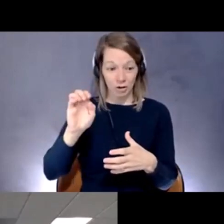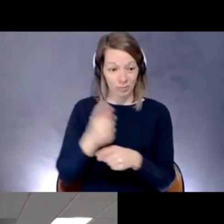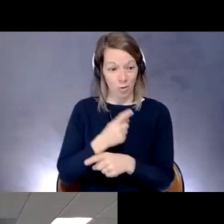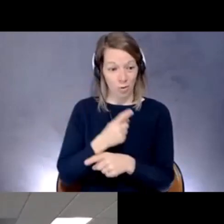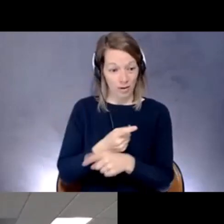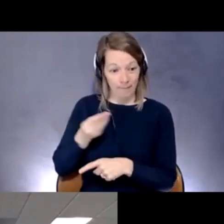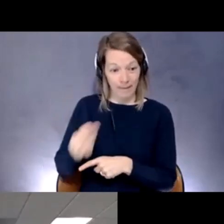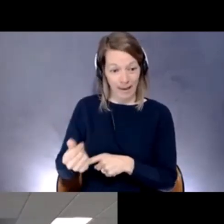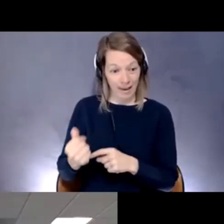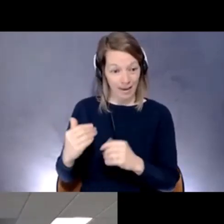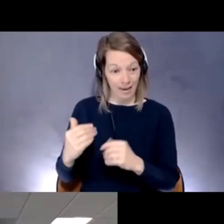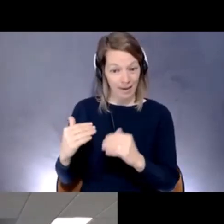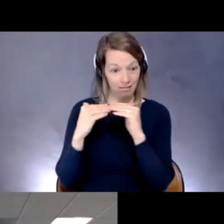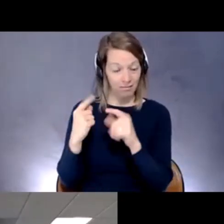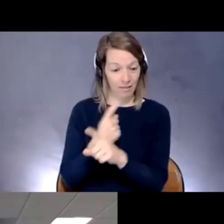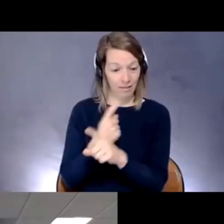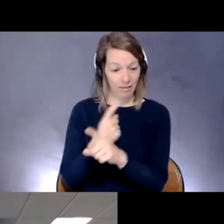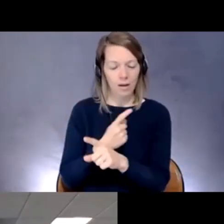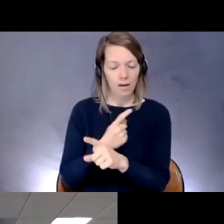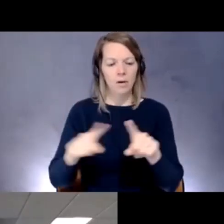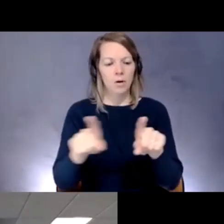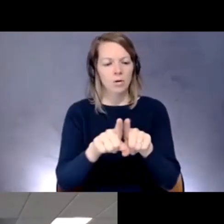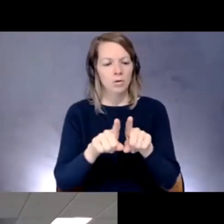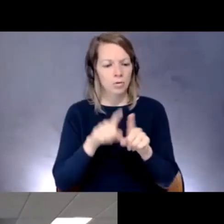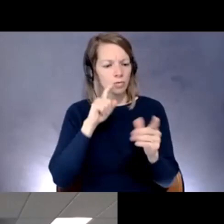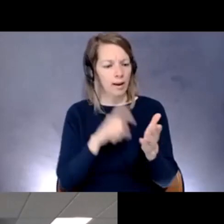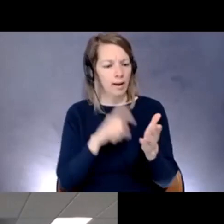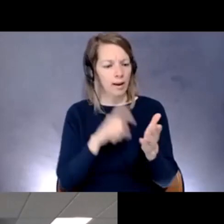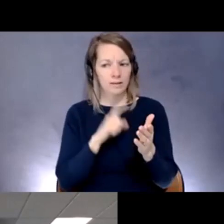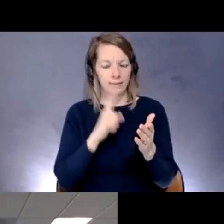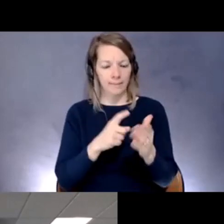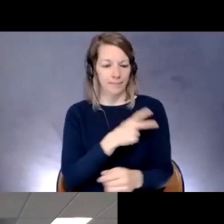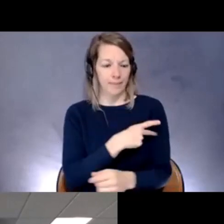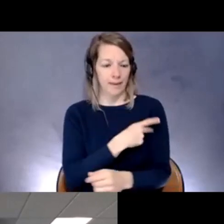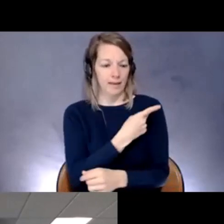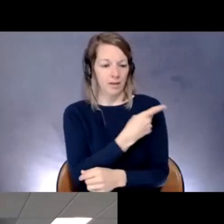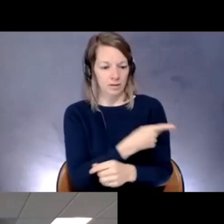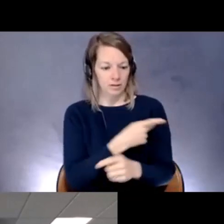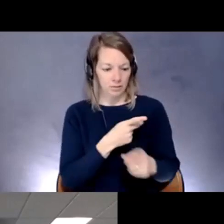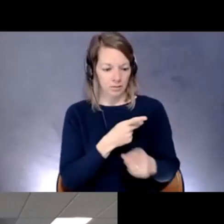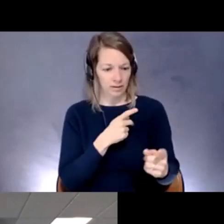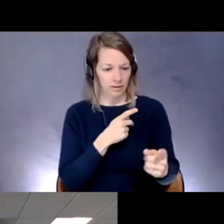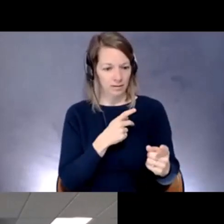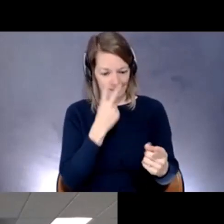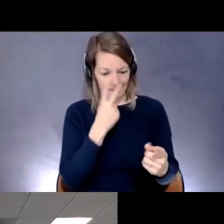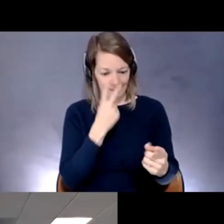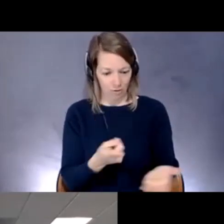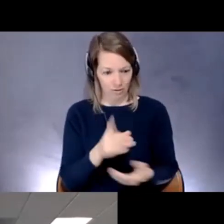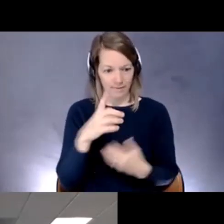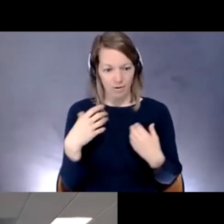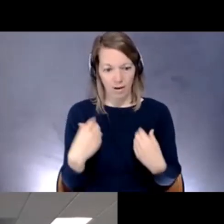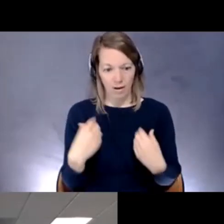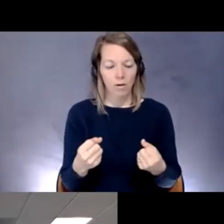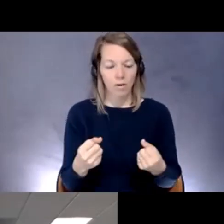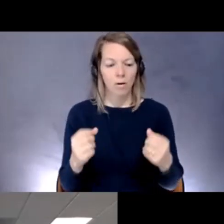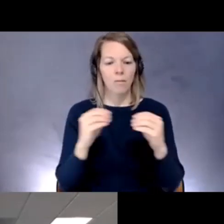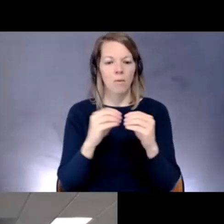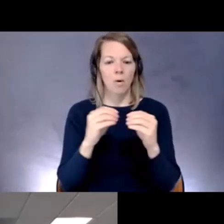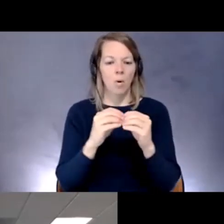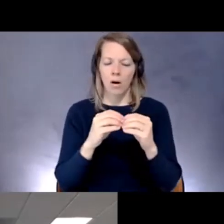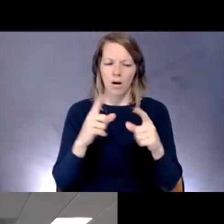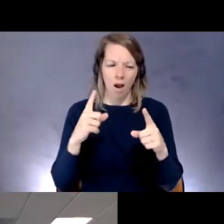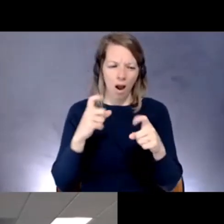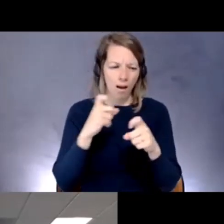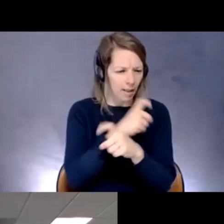but recognizing, as I said, the patients that we're seeing here at Denver Health are much more